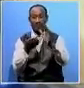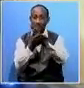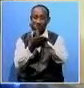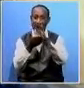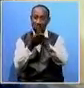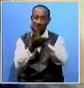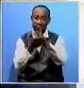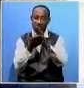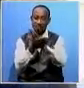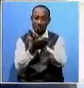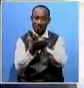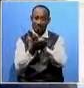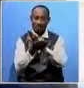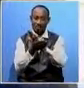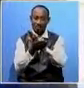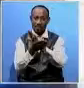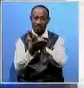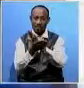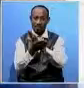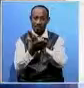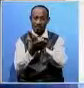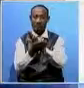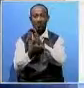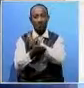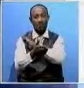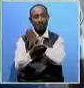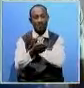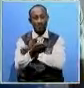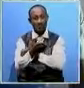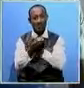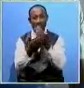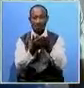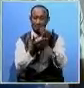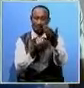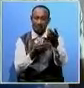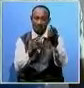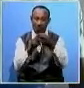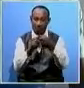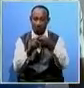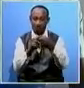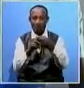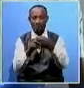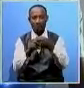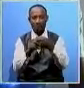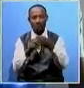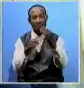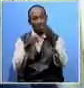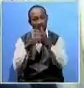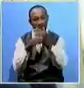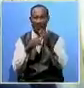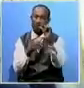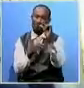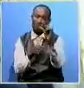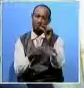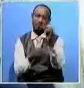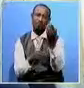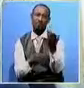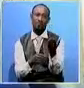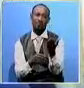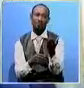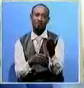to Total Energies, you're getting from small or other medium businesses. It's a